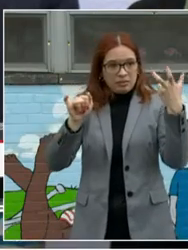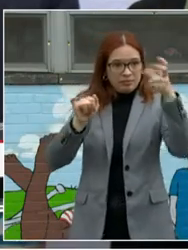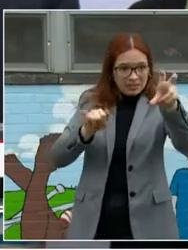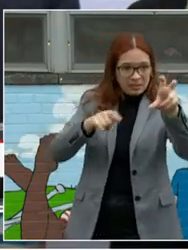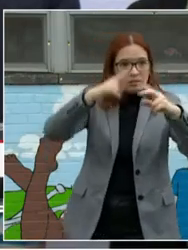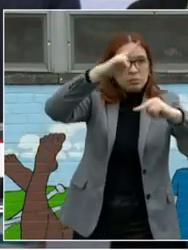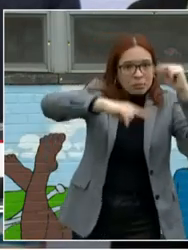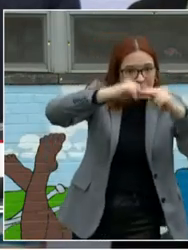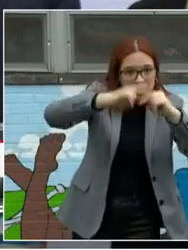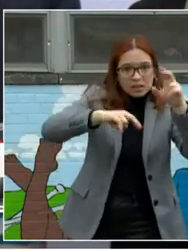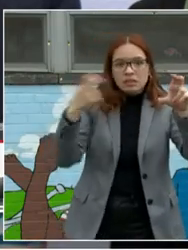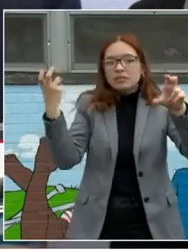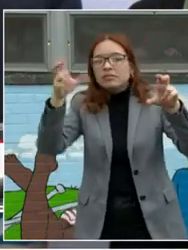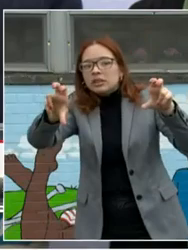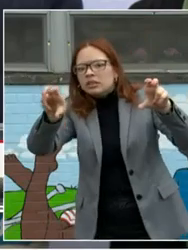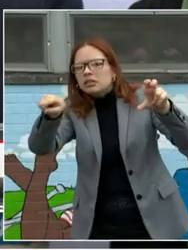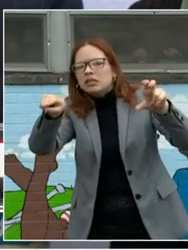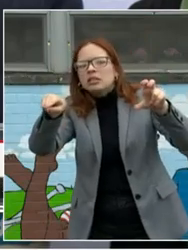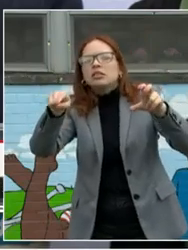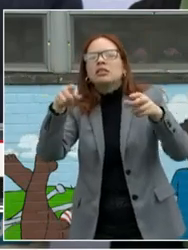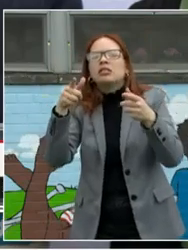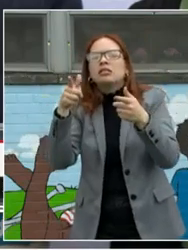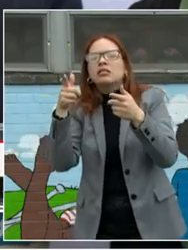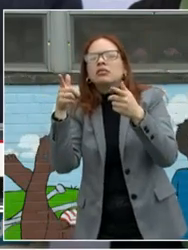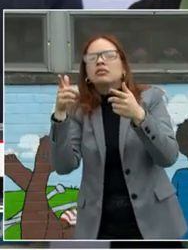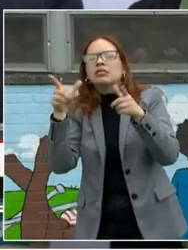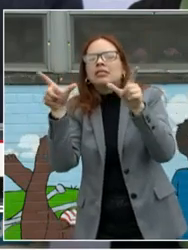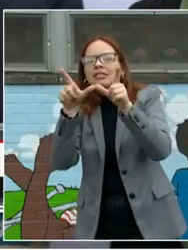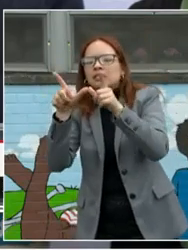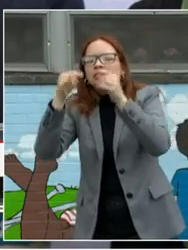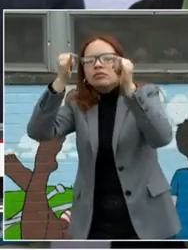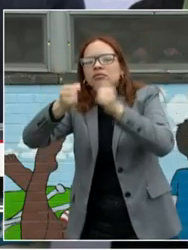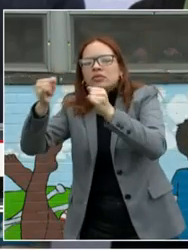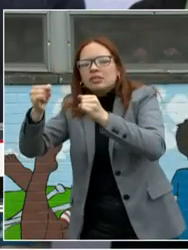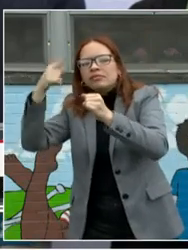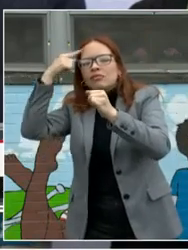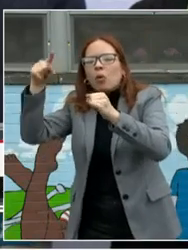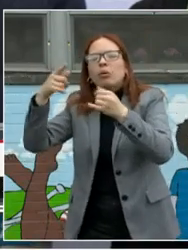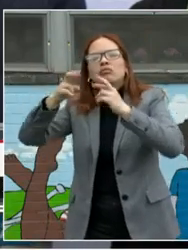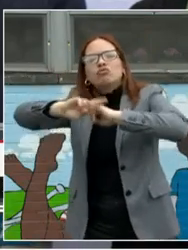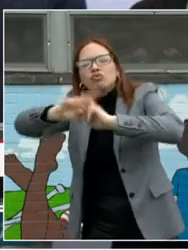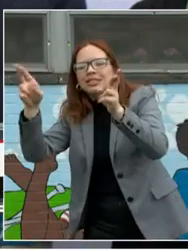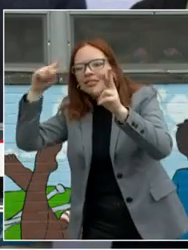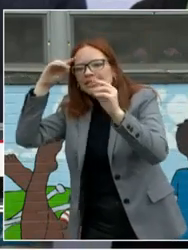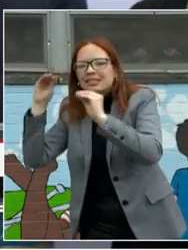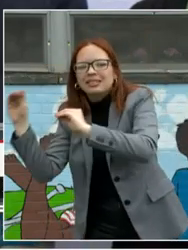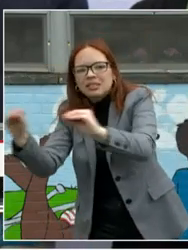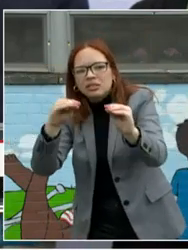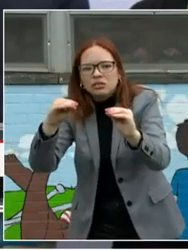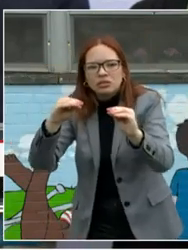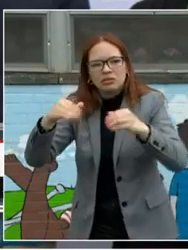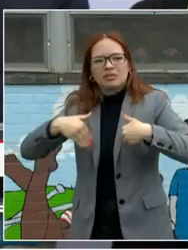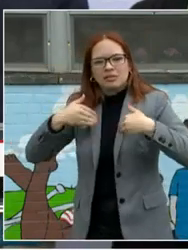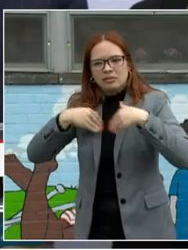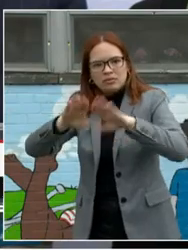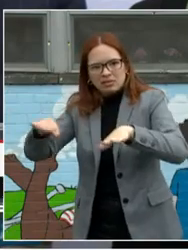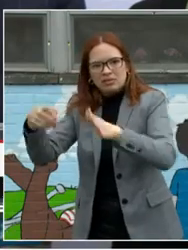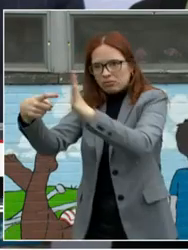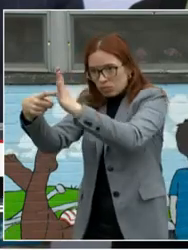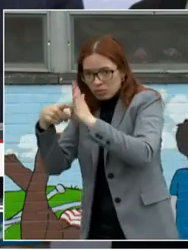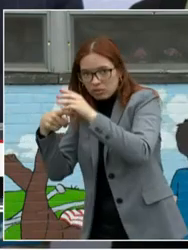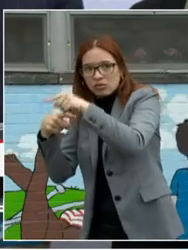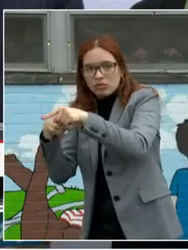want to make sure we have credentialed individuals in front of our littlest learners, and they have the education that they need. And so we do